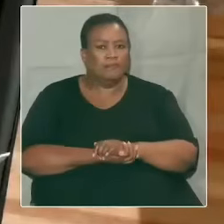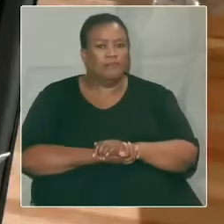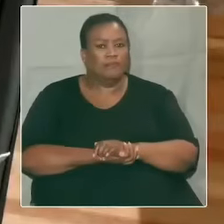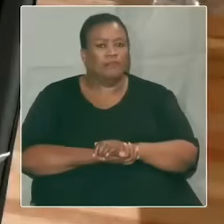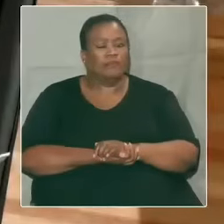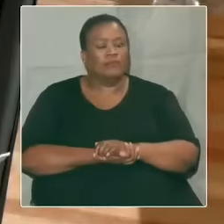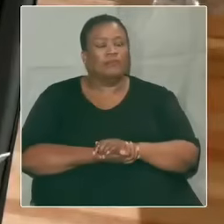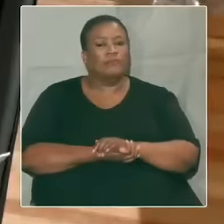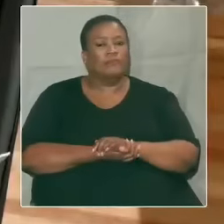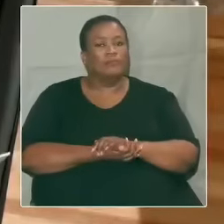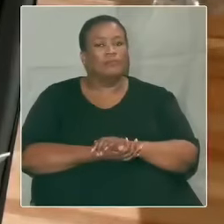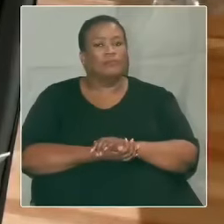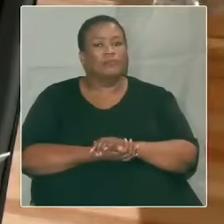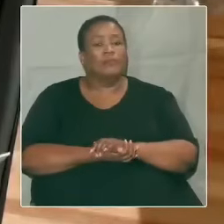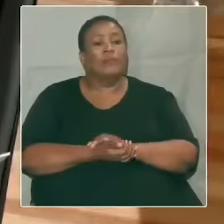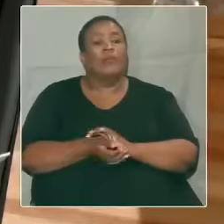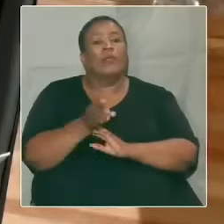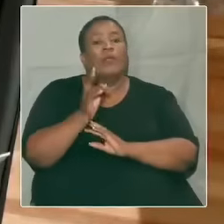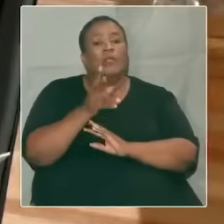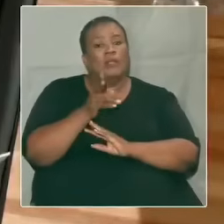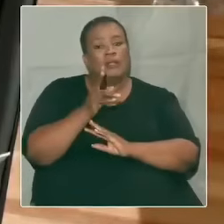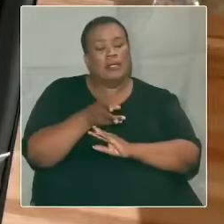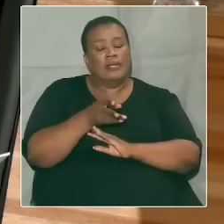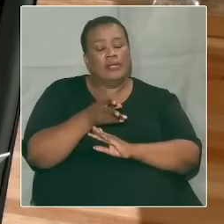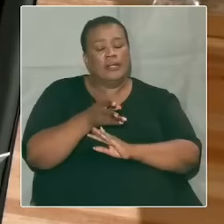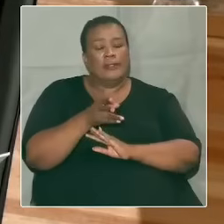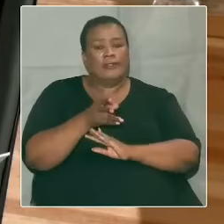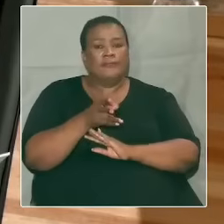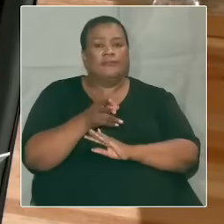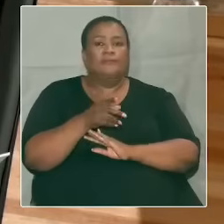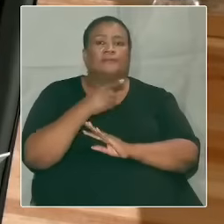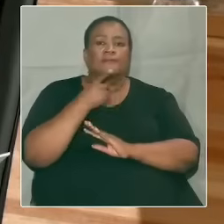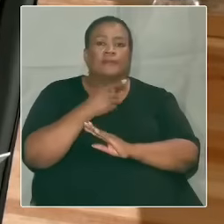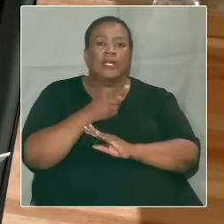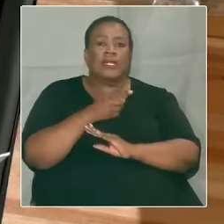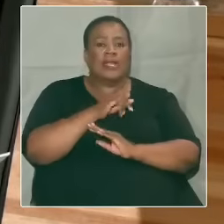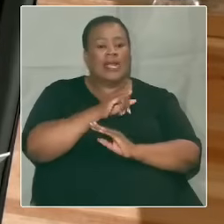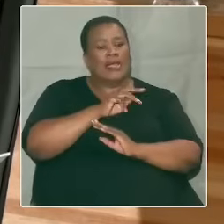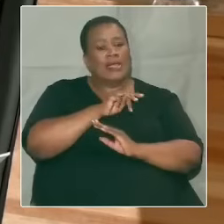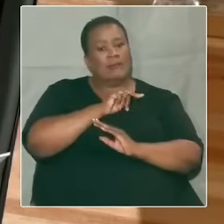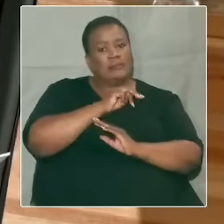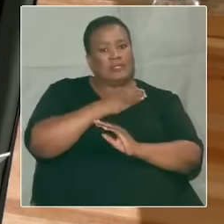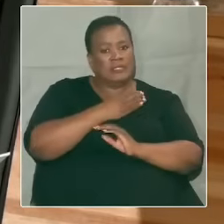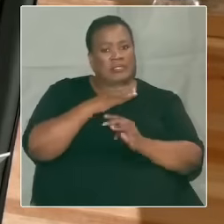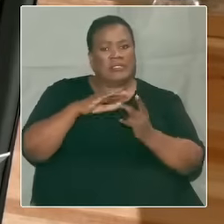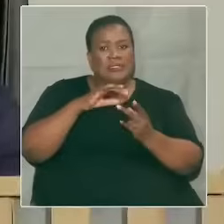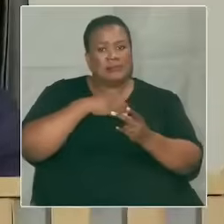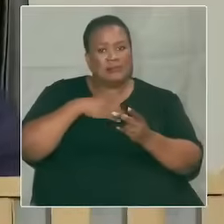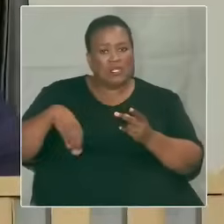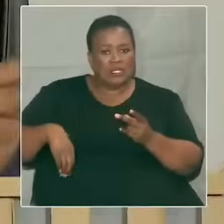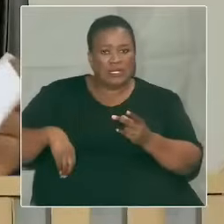as directed by the National Steering Committee, the IMC, and the President.